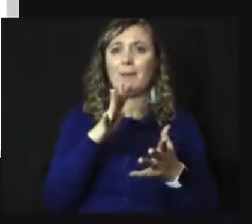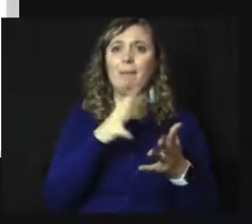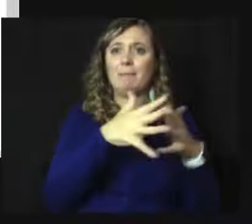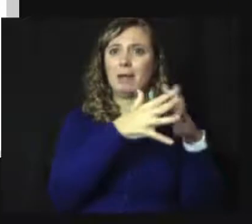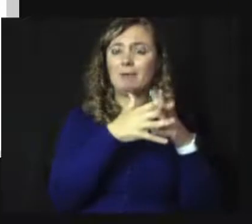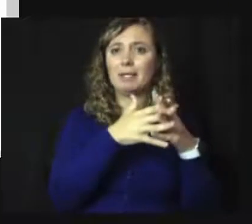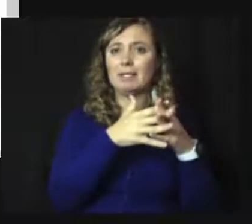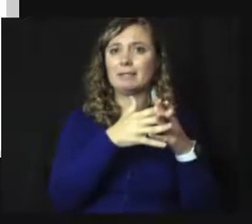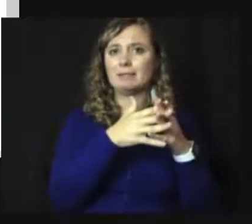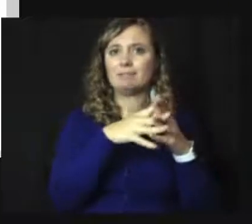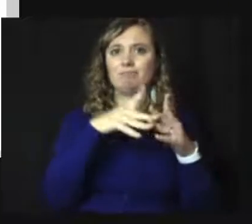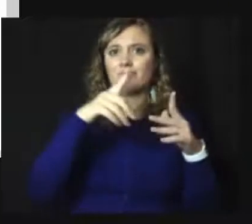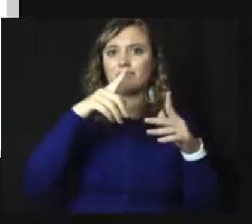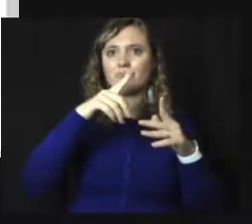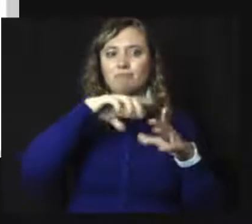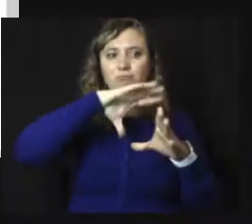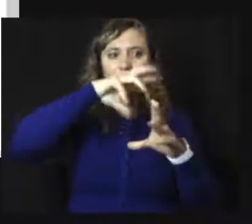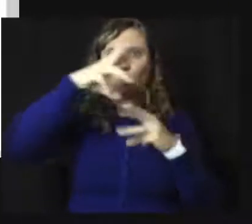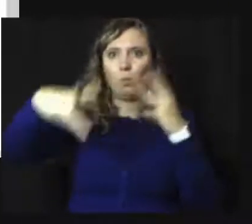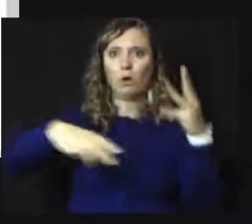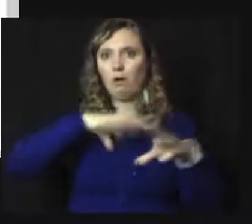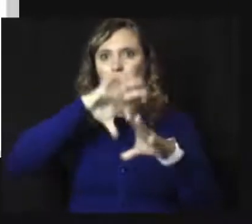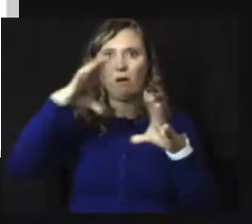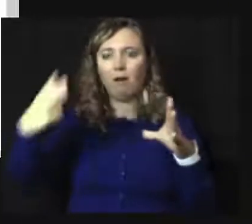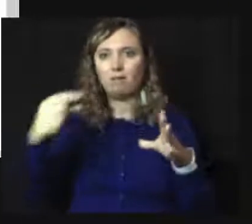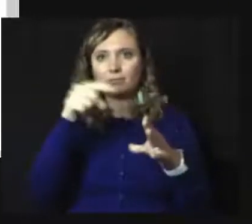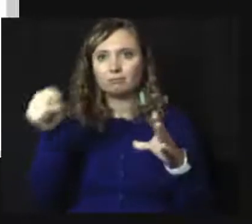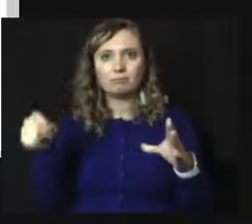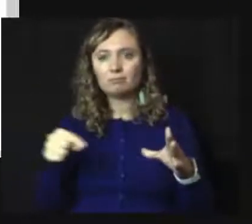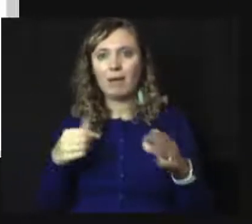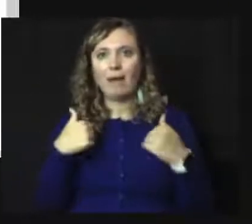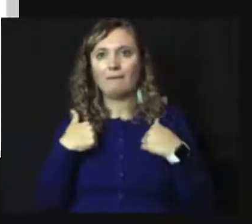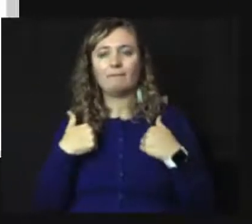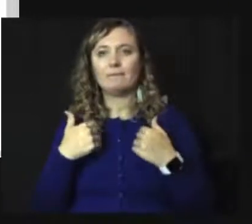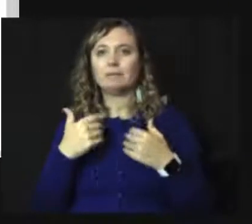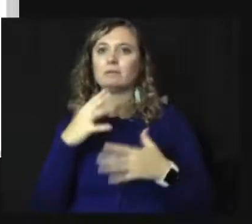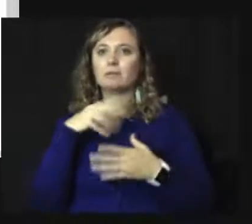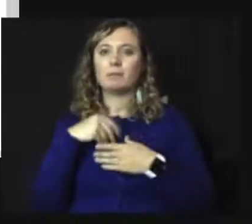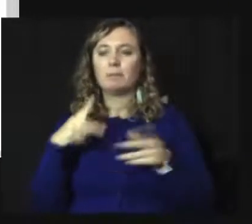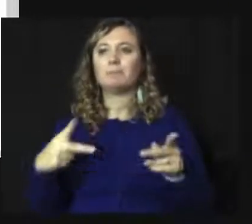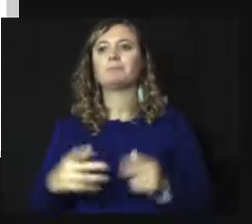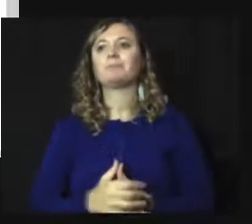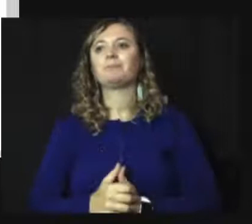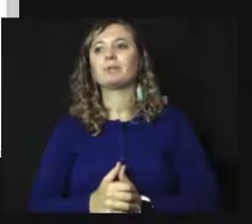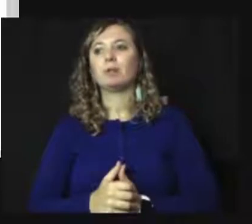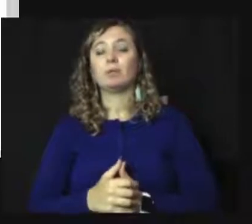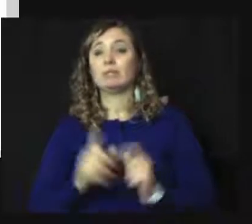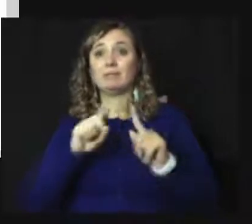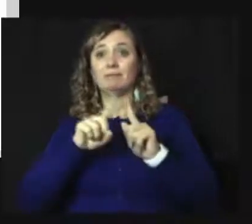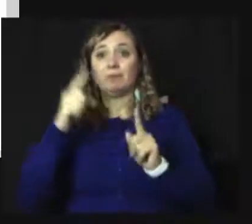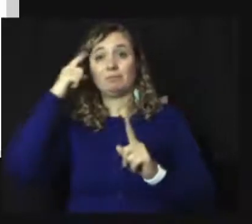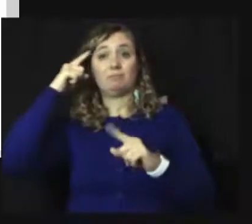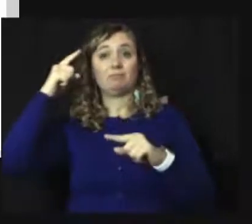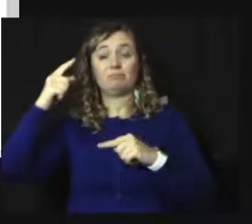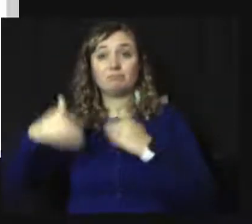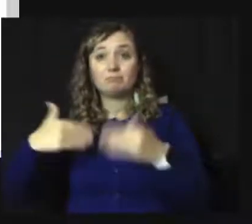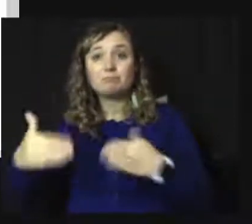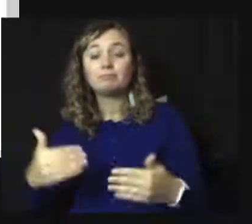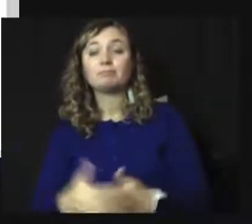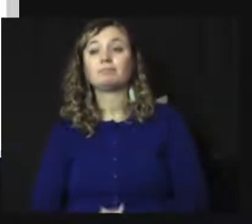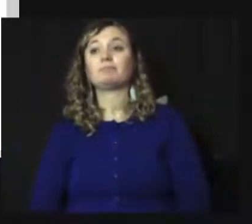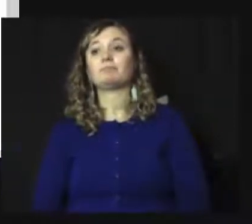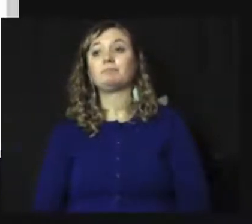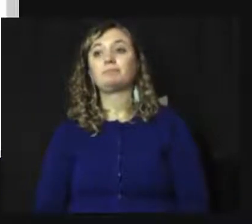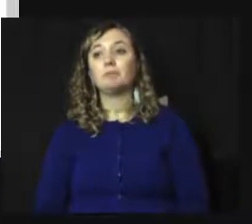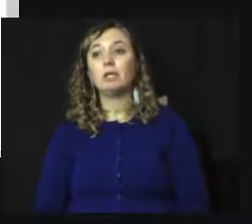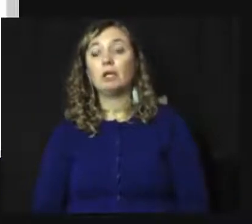just a different way of our brains being wired. And a big one, I think, is normalize aid and